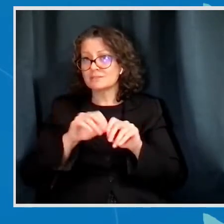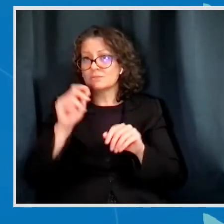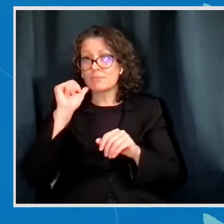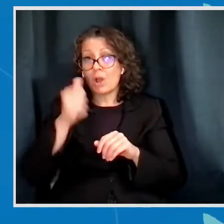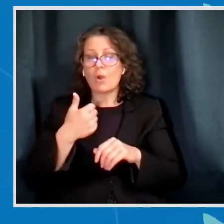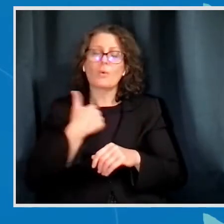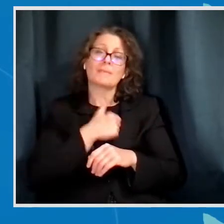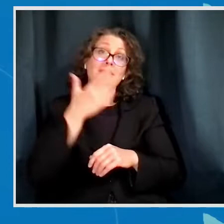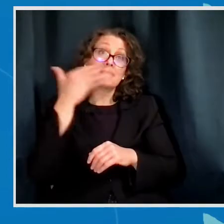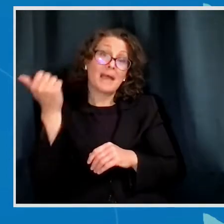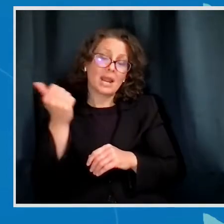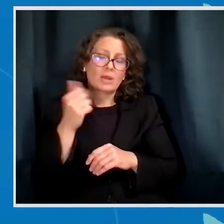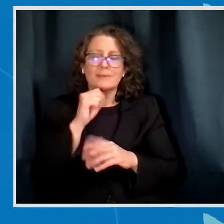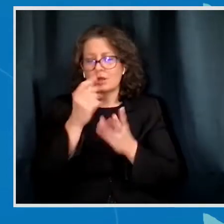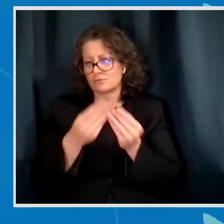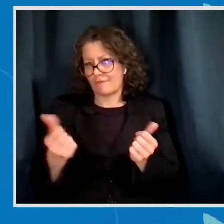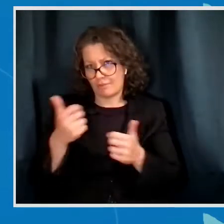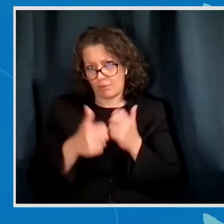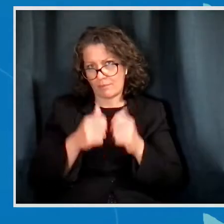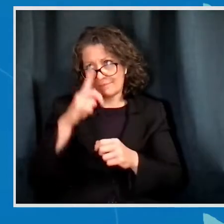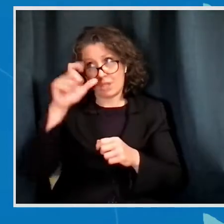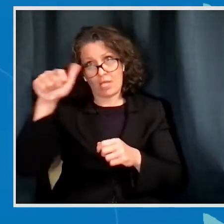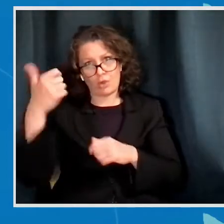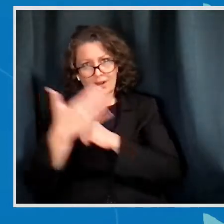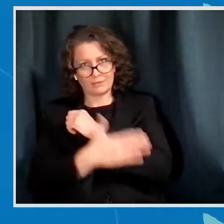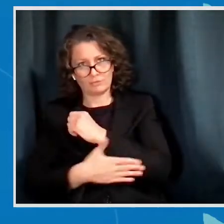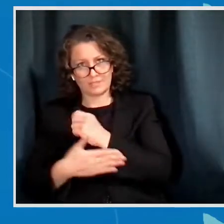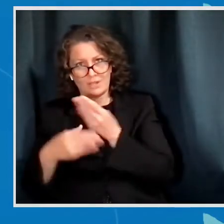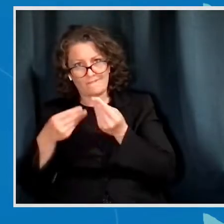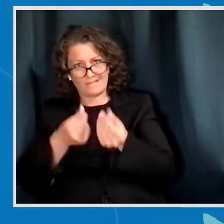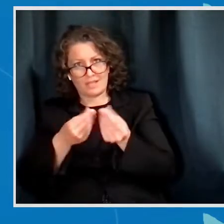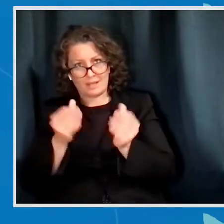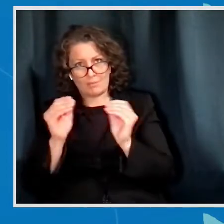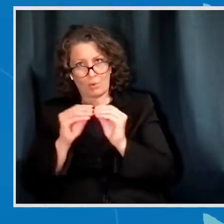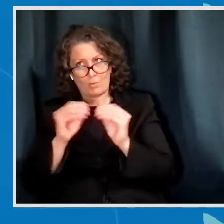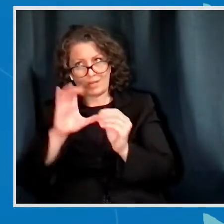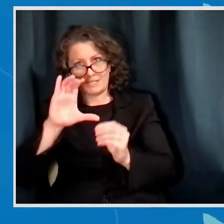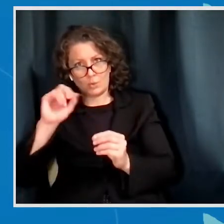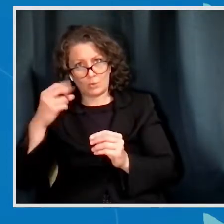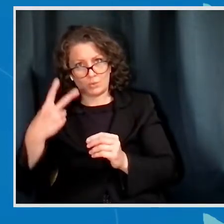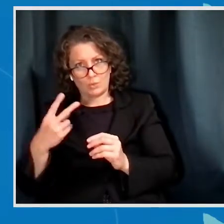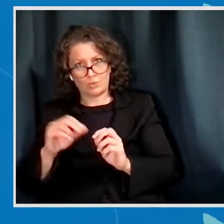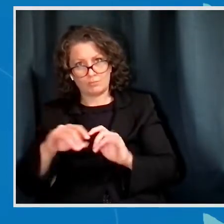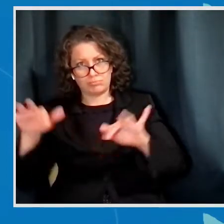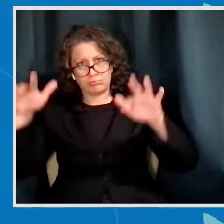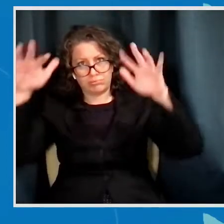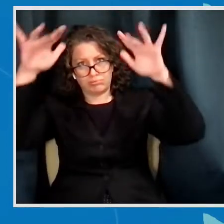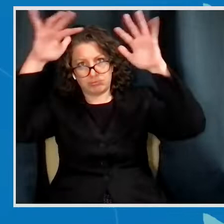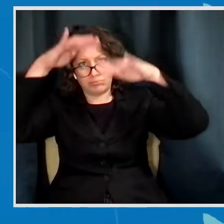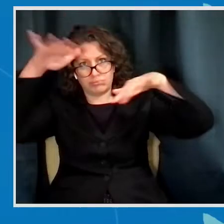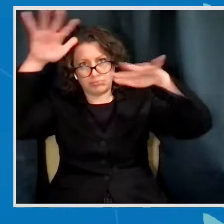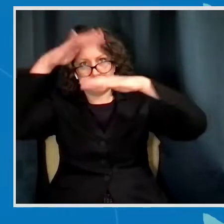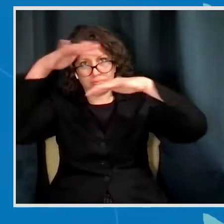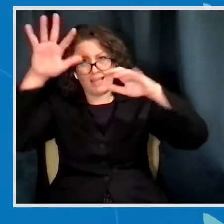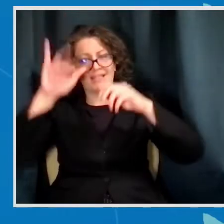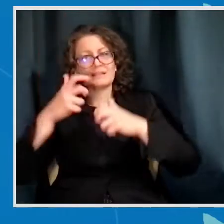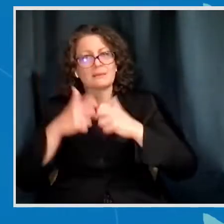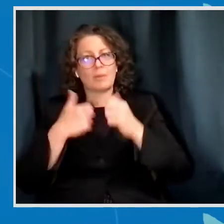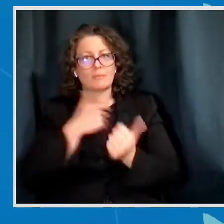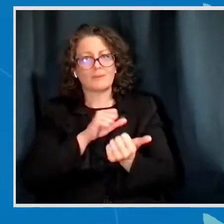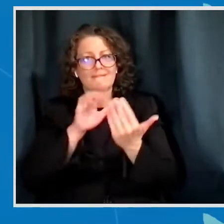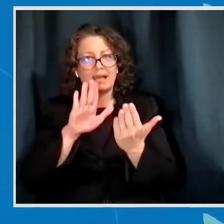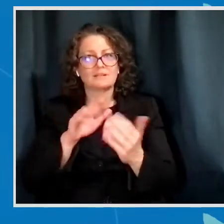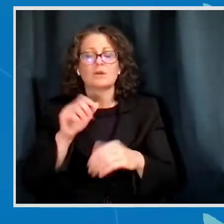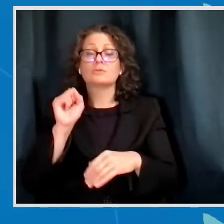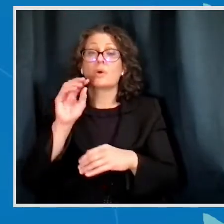other countries are feeding more and more CO2 up into the atmosphere, and that's the problem we face. So the question is, how do you